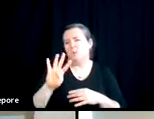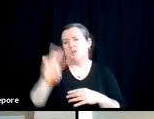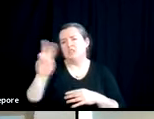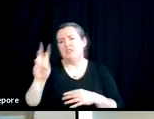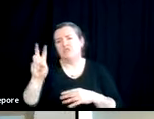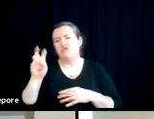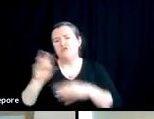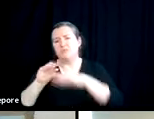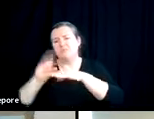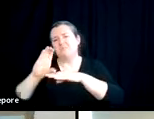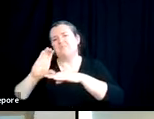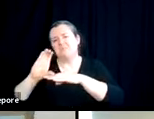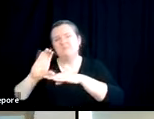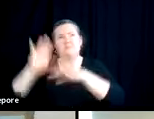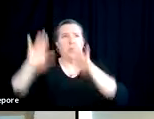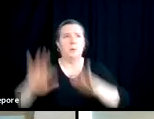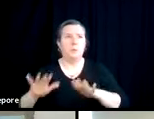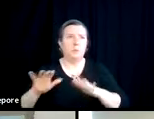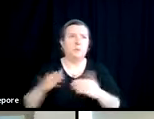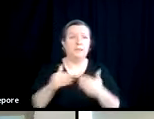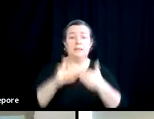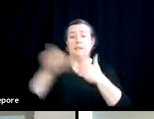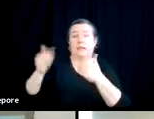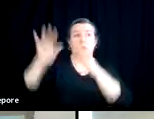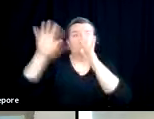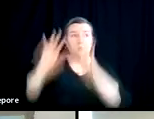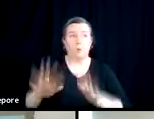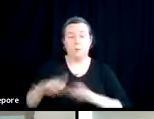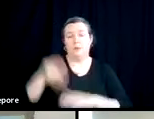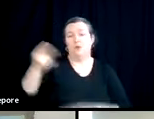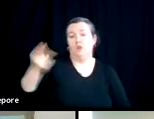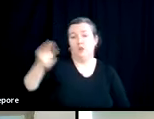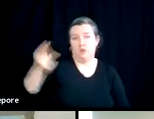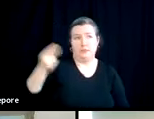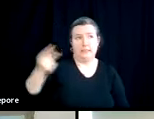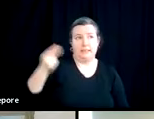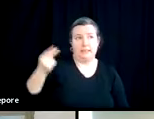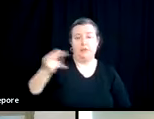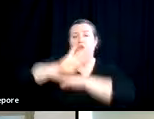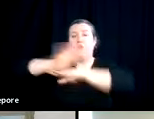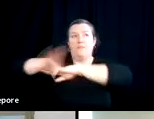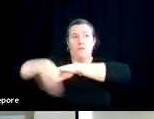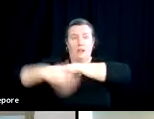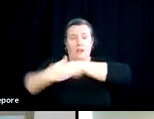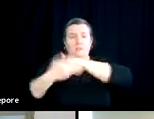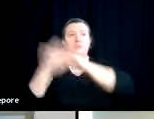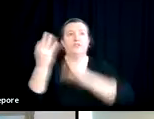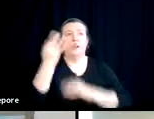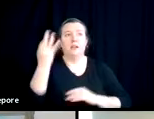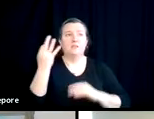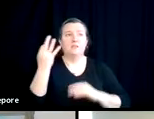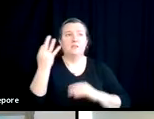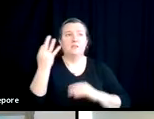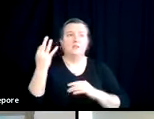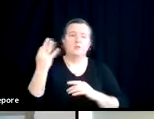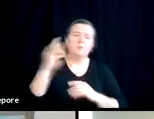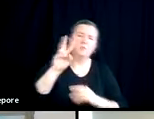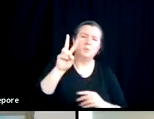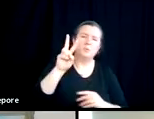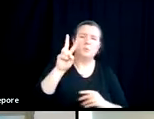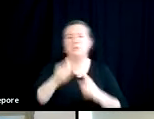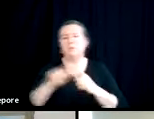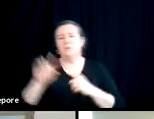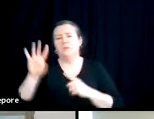storm coming in Thursday into Friday, again another 2 to 4 inches. So we're had a call this afternoon